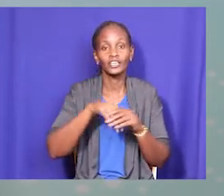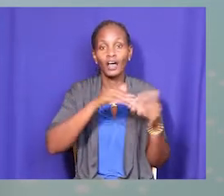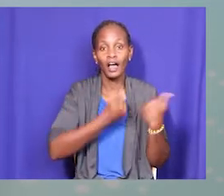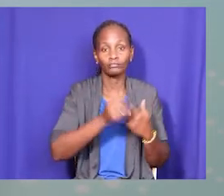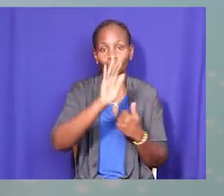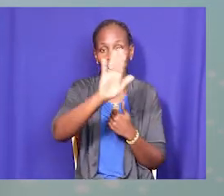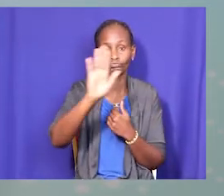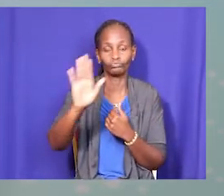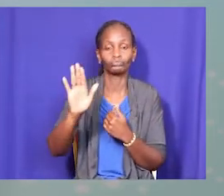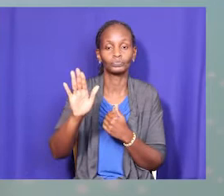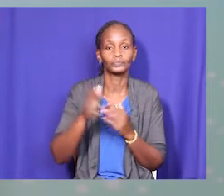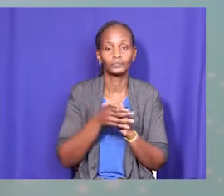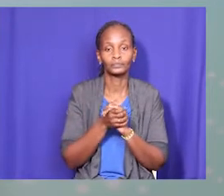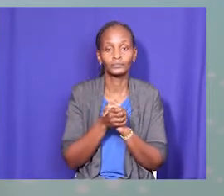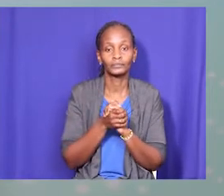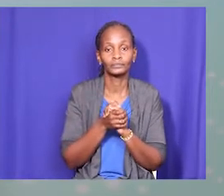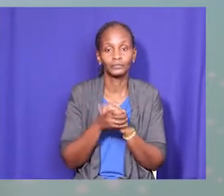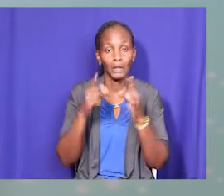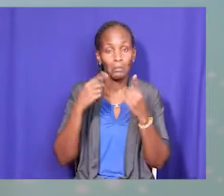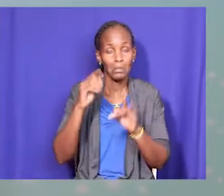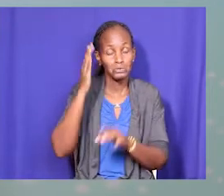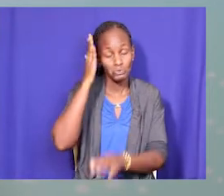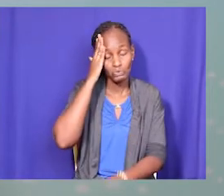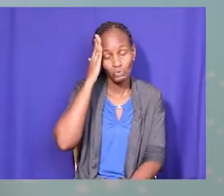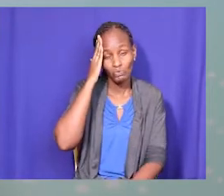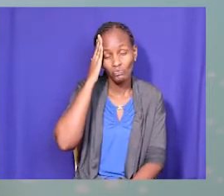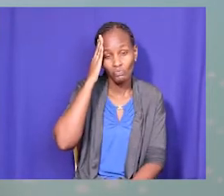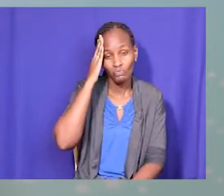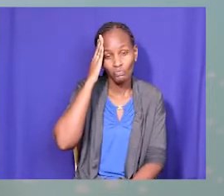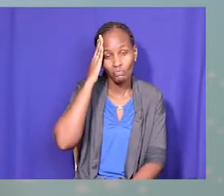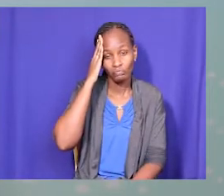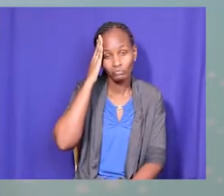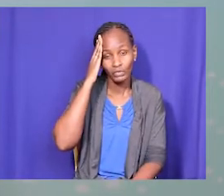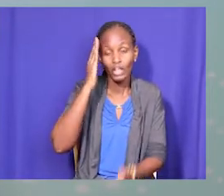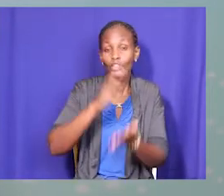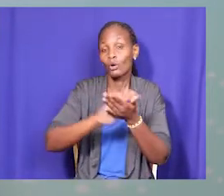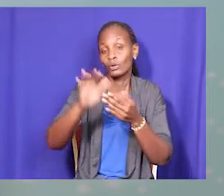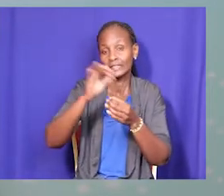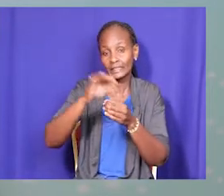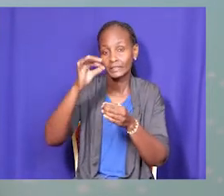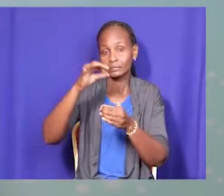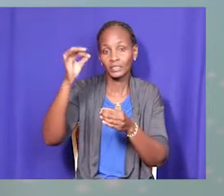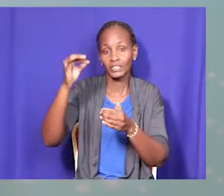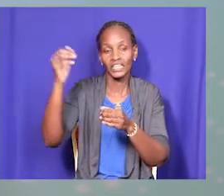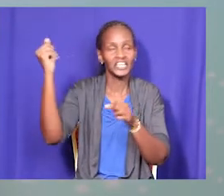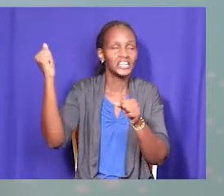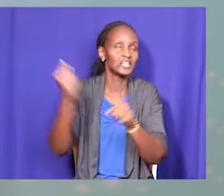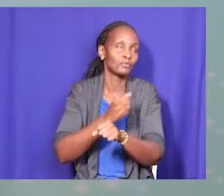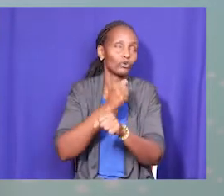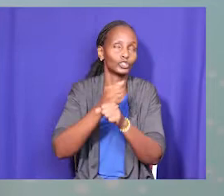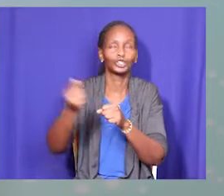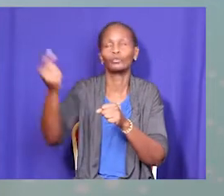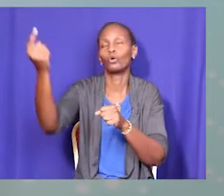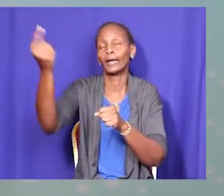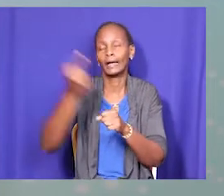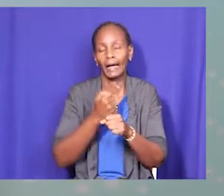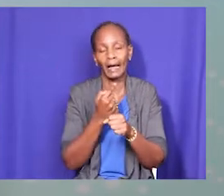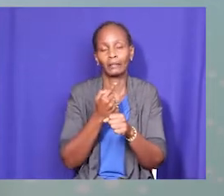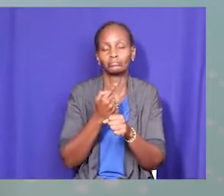hearts. But you know, the Holy Spirit cannot come in